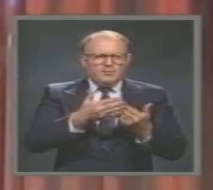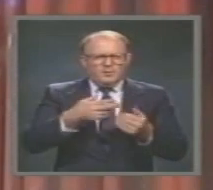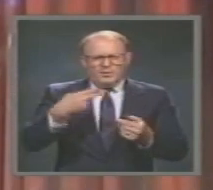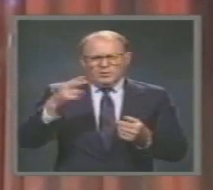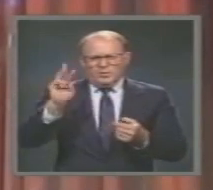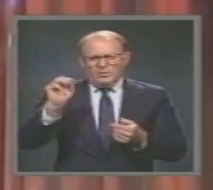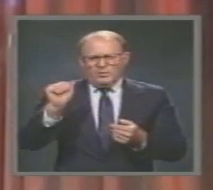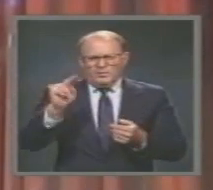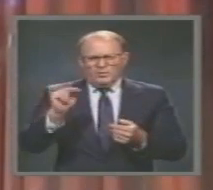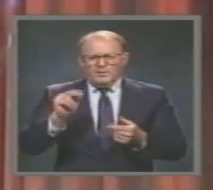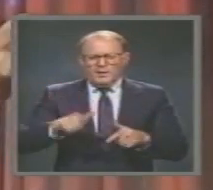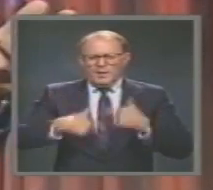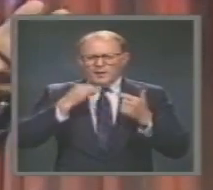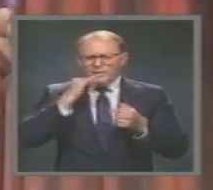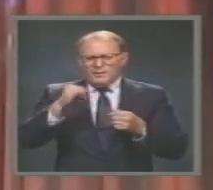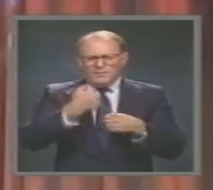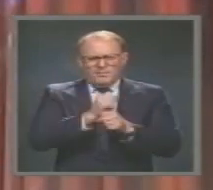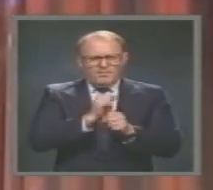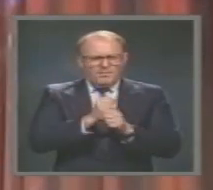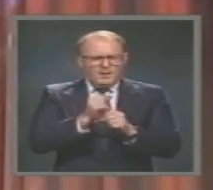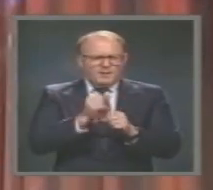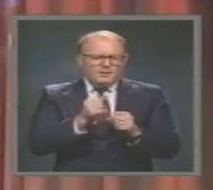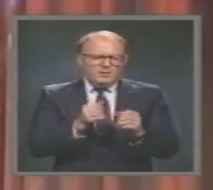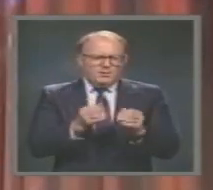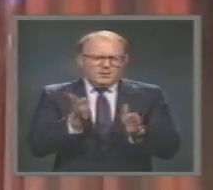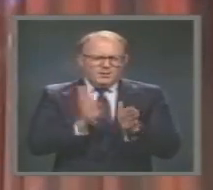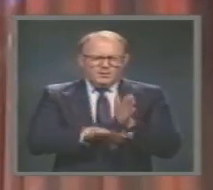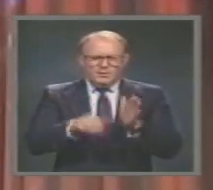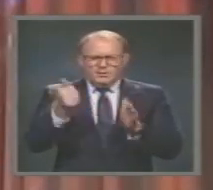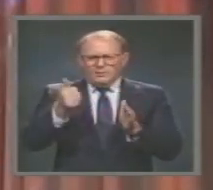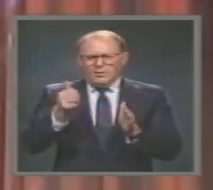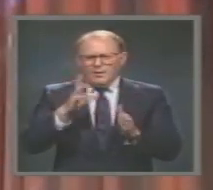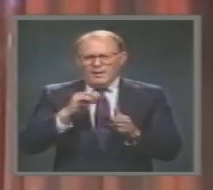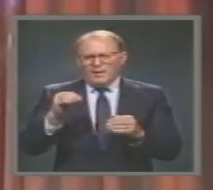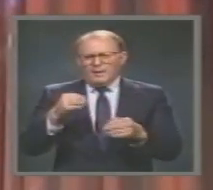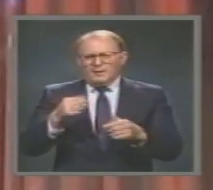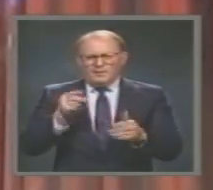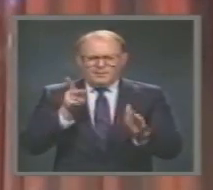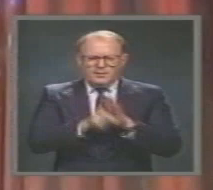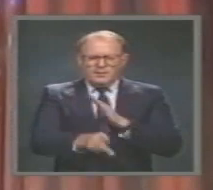cheapened, and the difficult cases become easy.